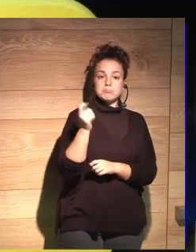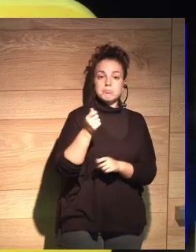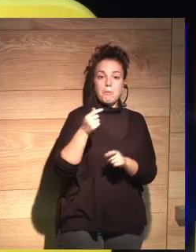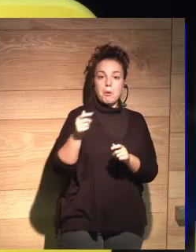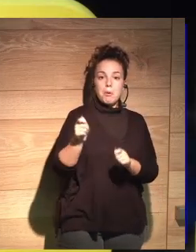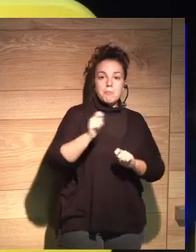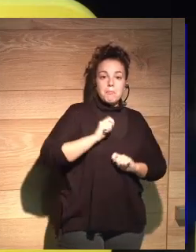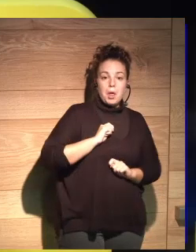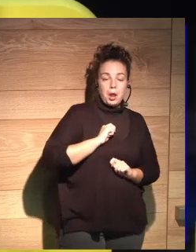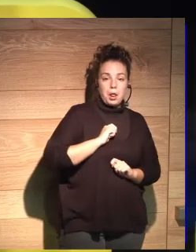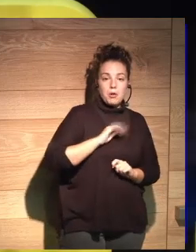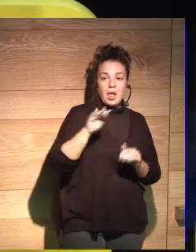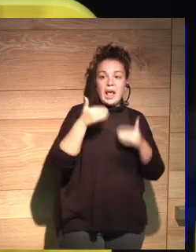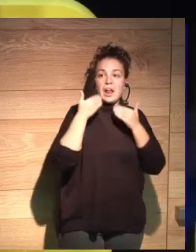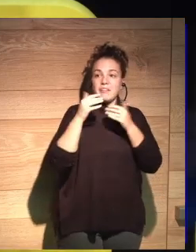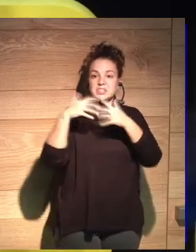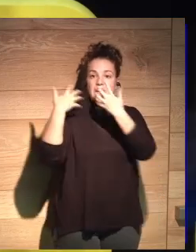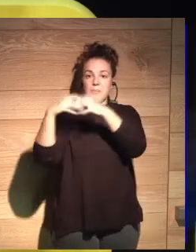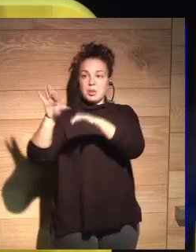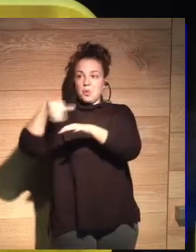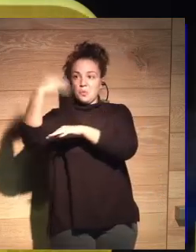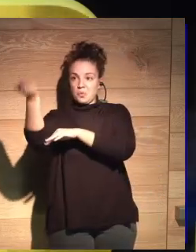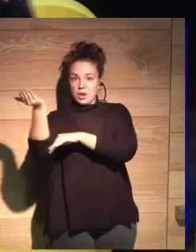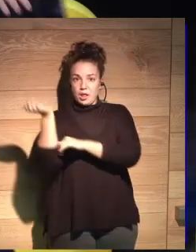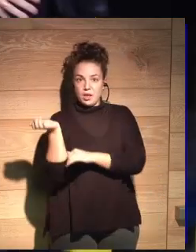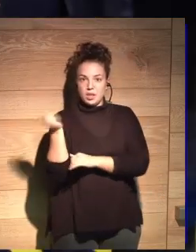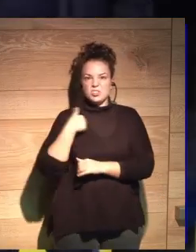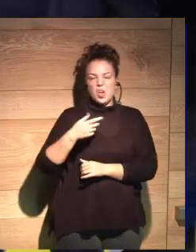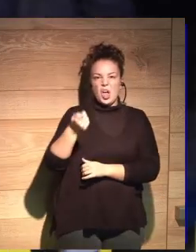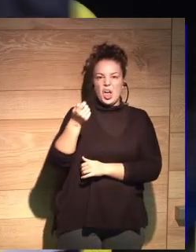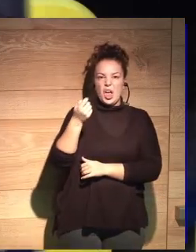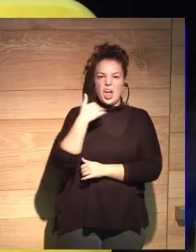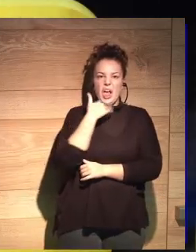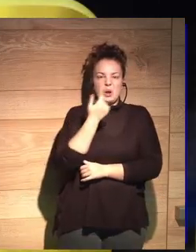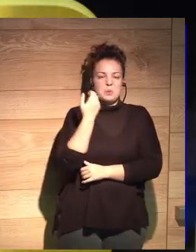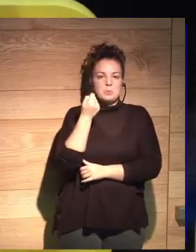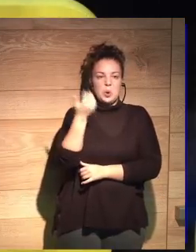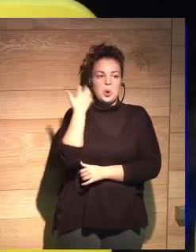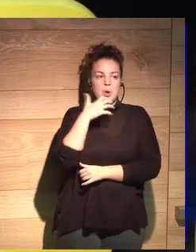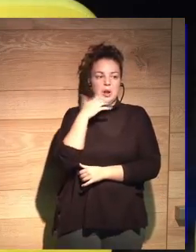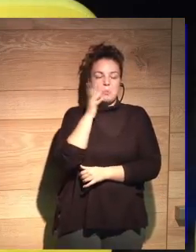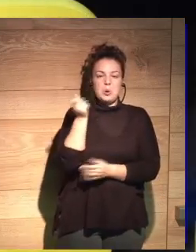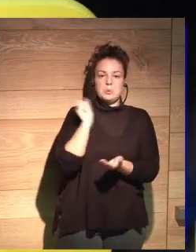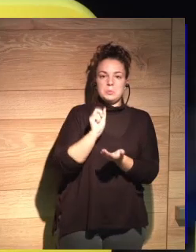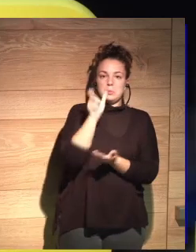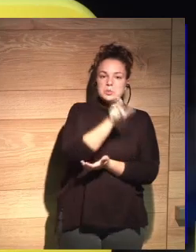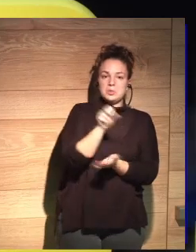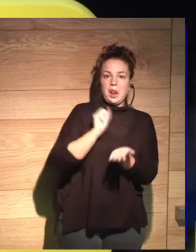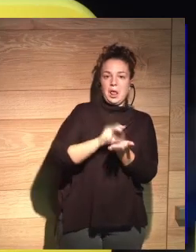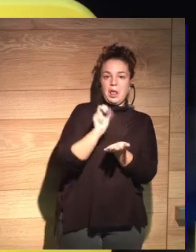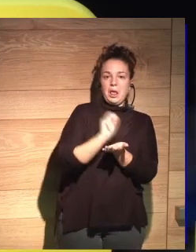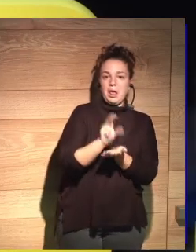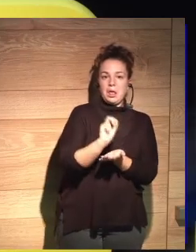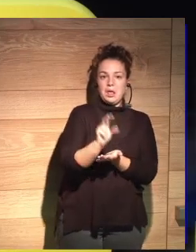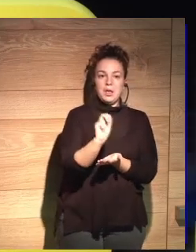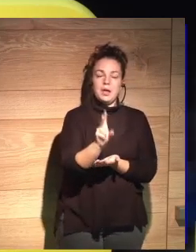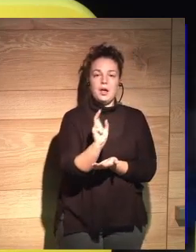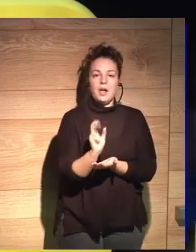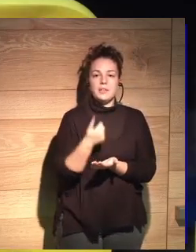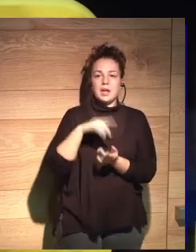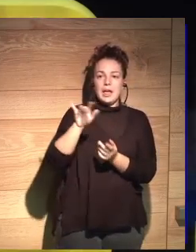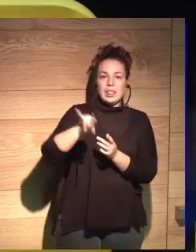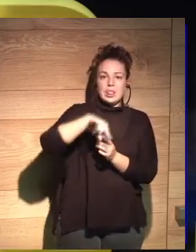it's a very strange thing, of course, because some people feel that they need to walk extra much because otherwise they haven't fulfilled it. They really crave